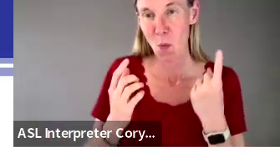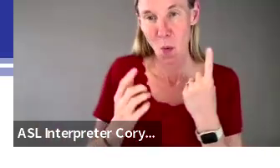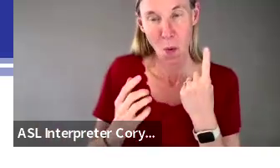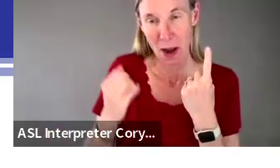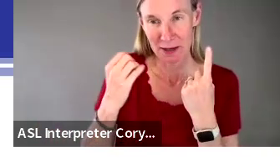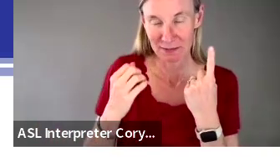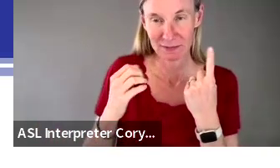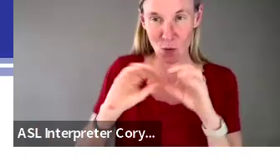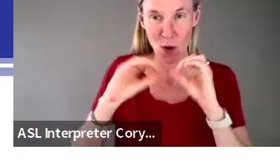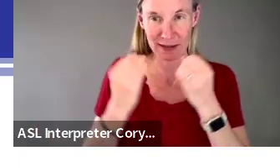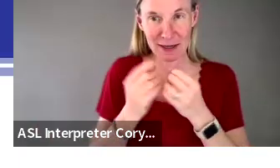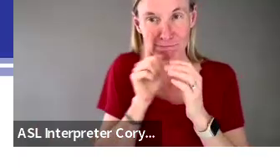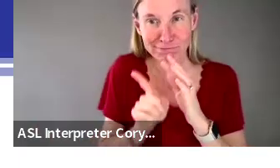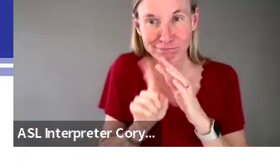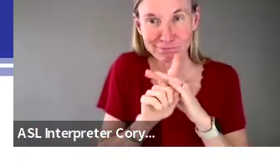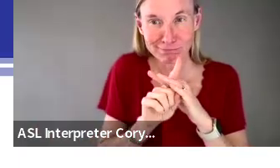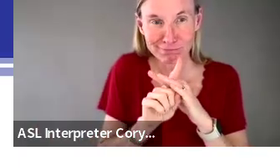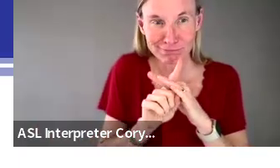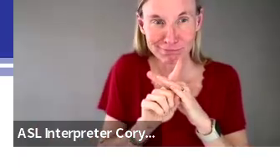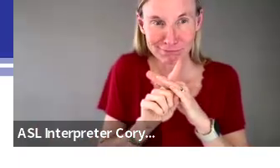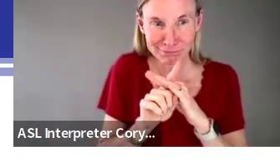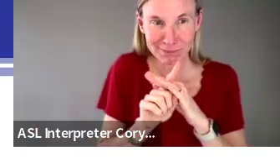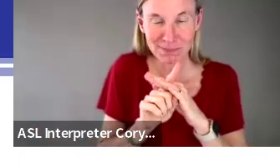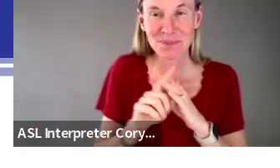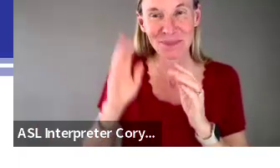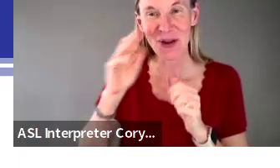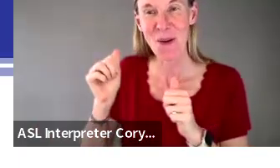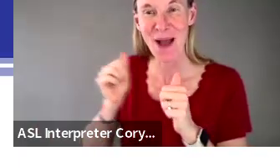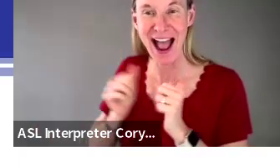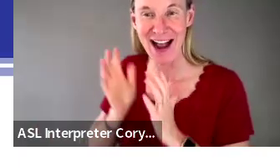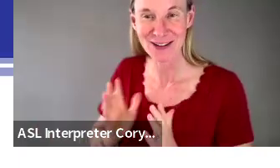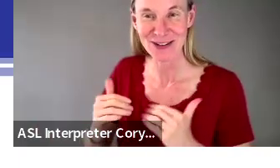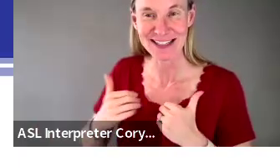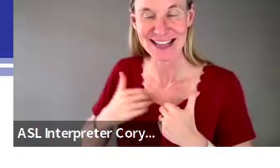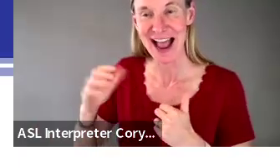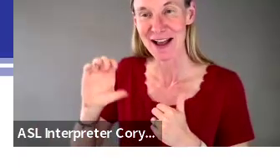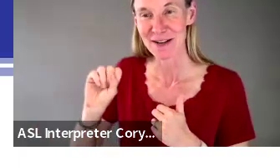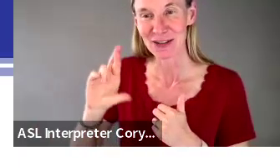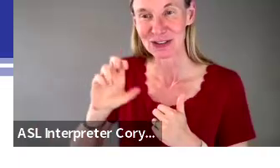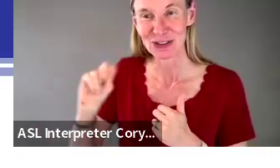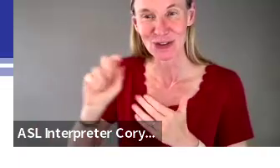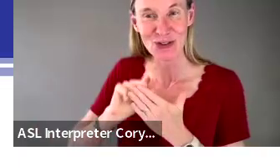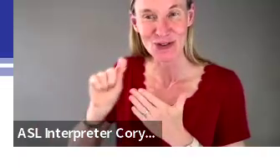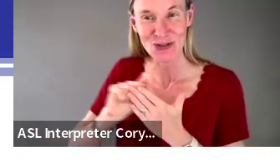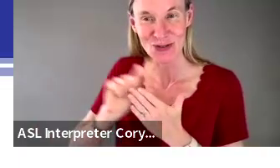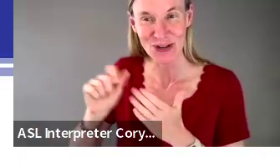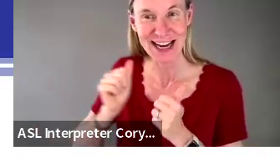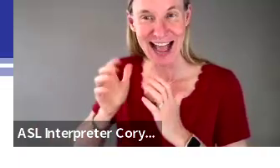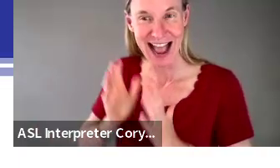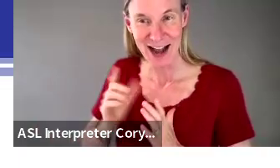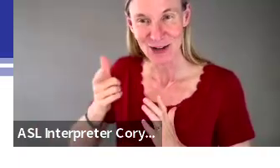mind. Um, Actors have the Screen Actors Guild, and writers have the Screenwriters Guild.